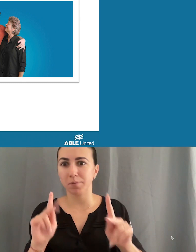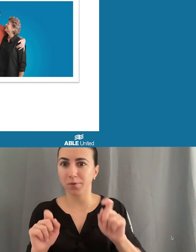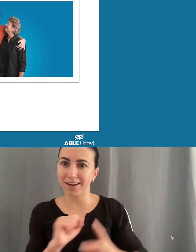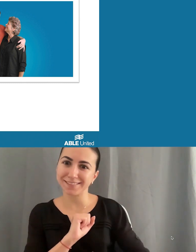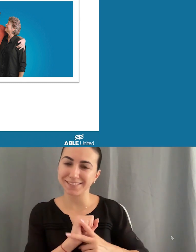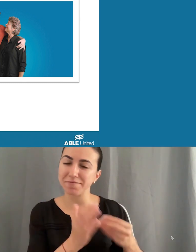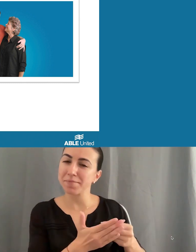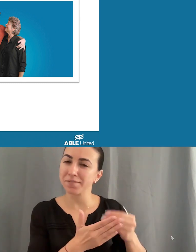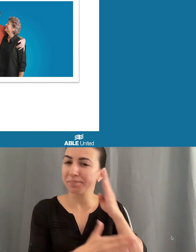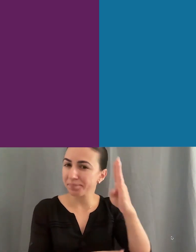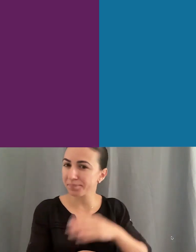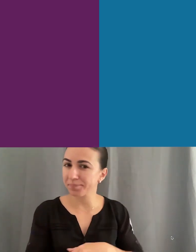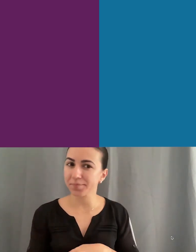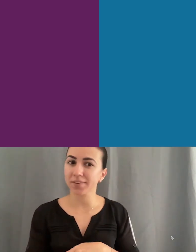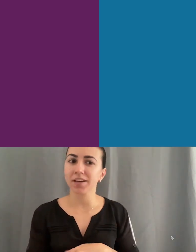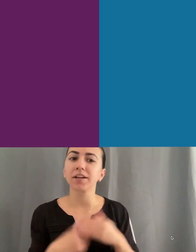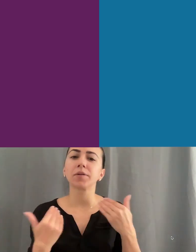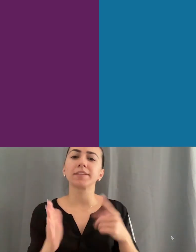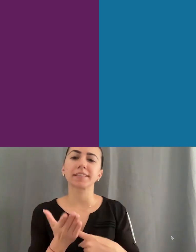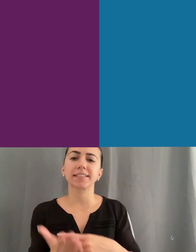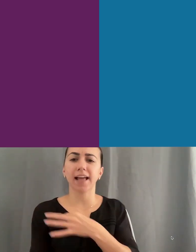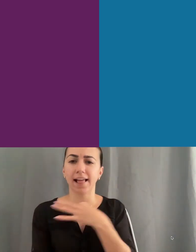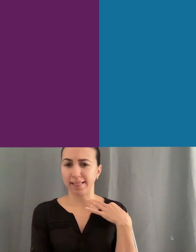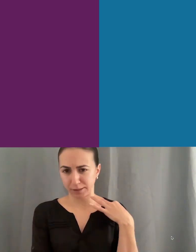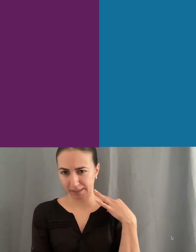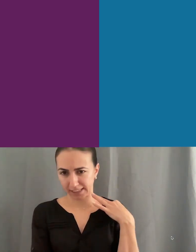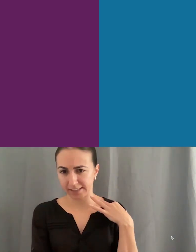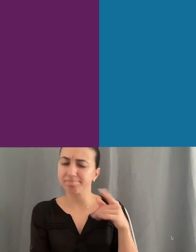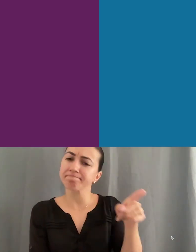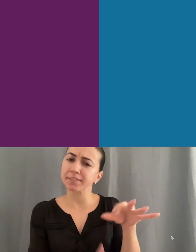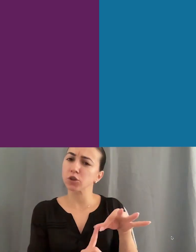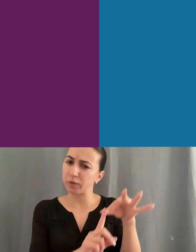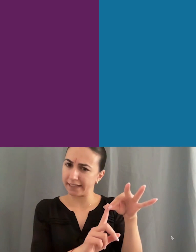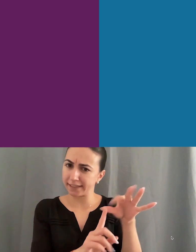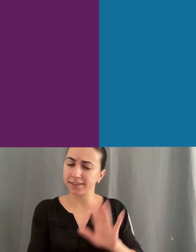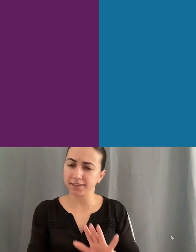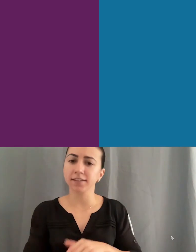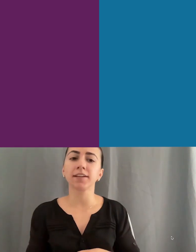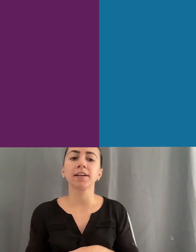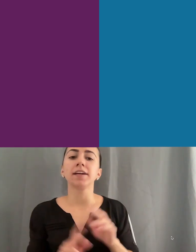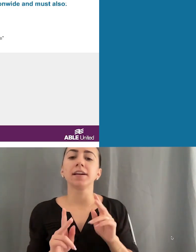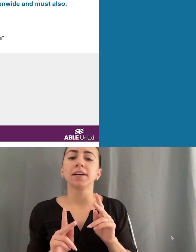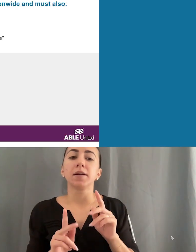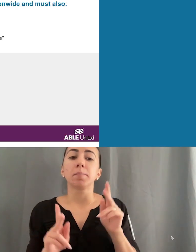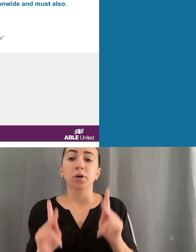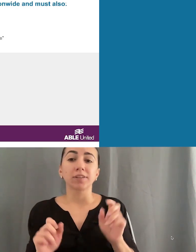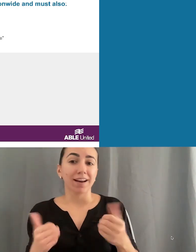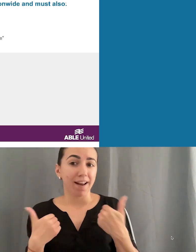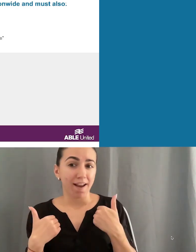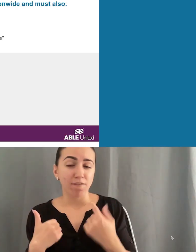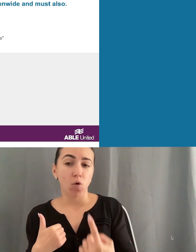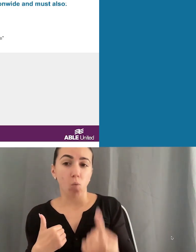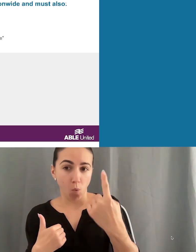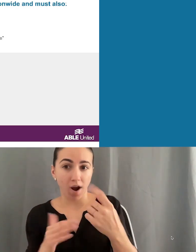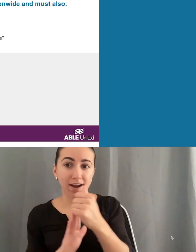save. So let's talk a little bit about eligibility. This is kind of unique. First of all, an individual can only have one